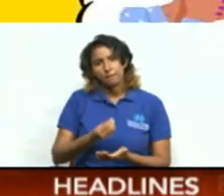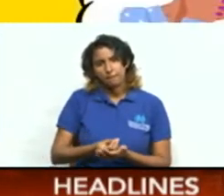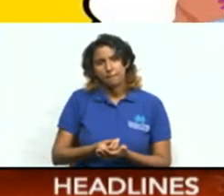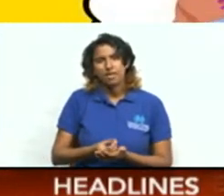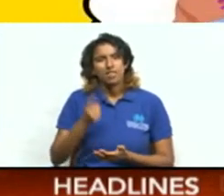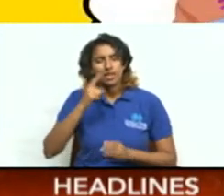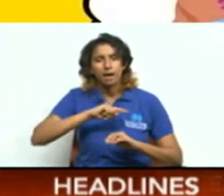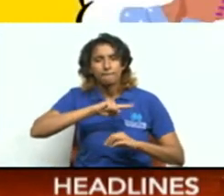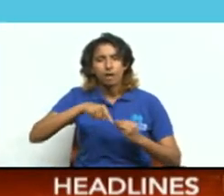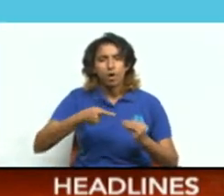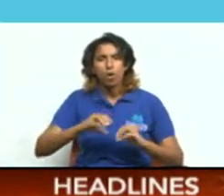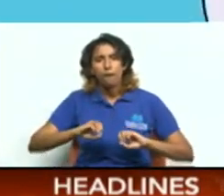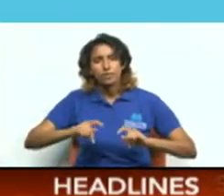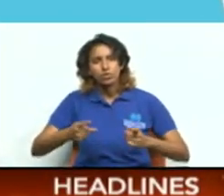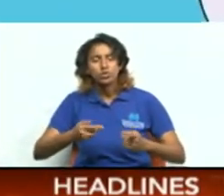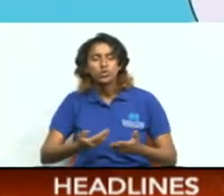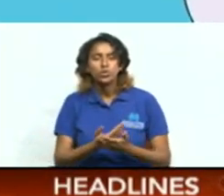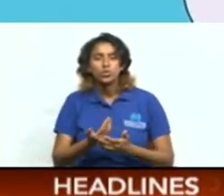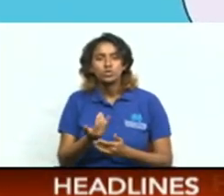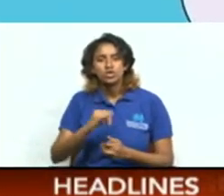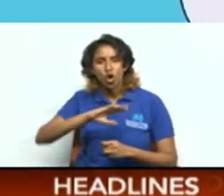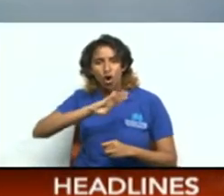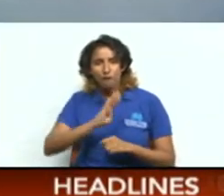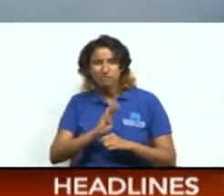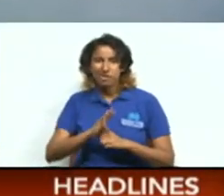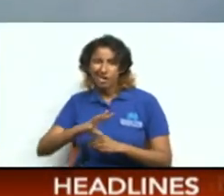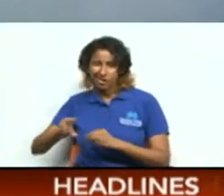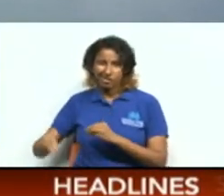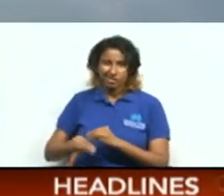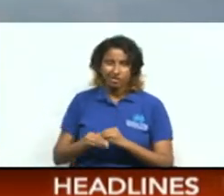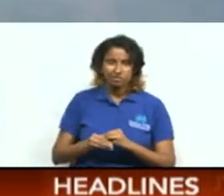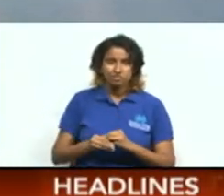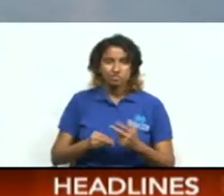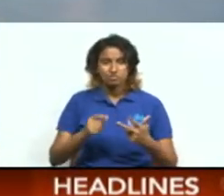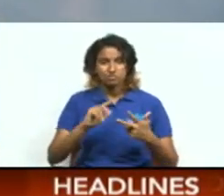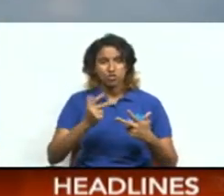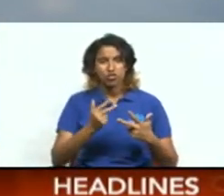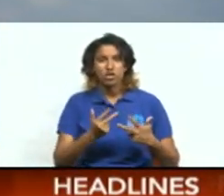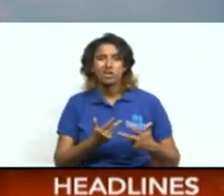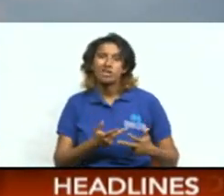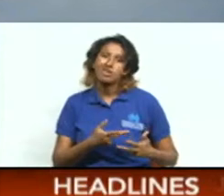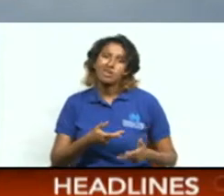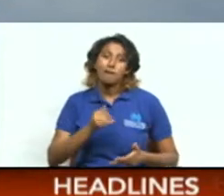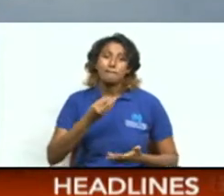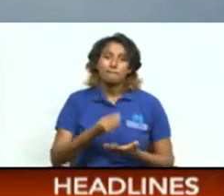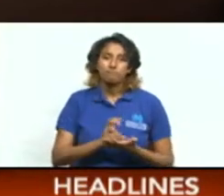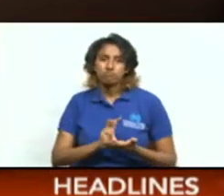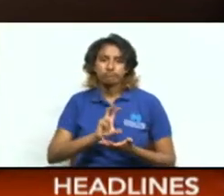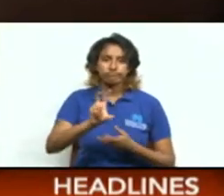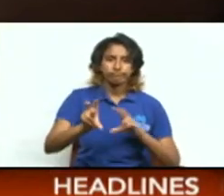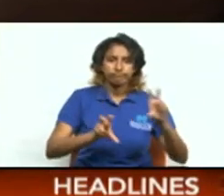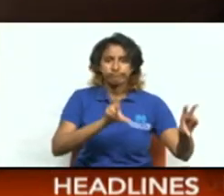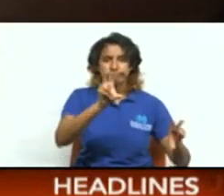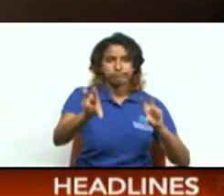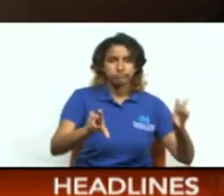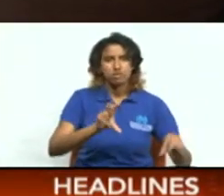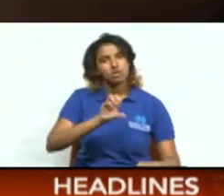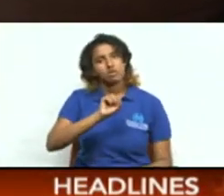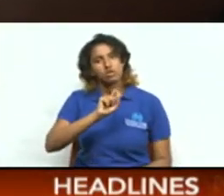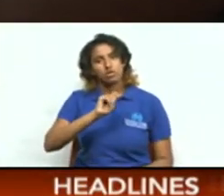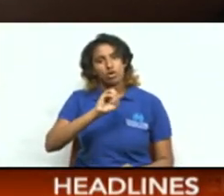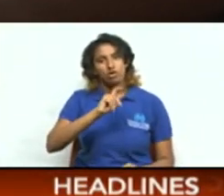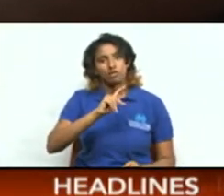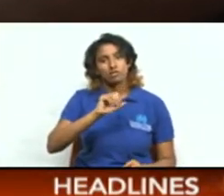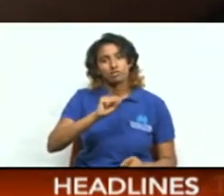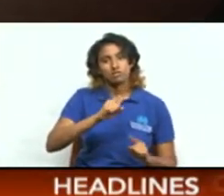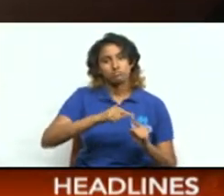hustle. 3. Invest. Investing in financial assets such as stocks is one of the most effective hedges against inflation, and